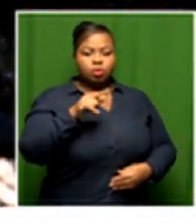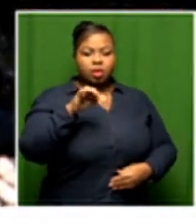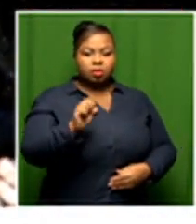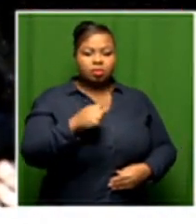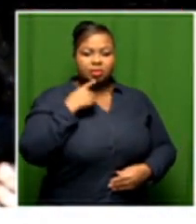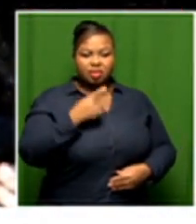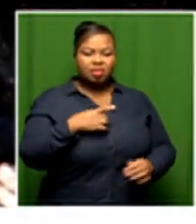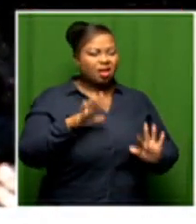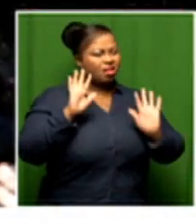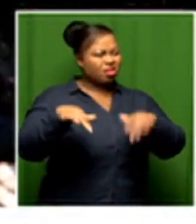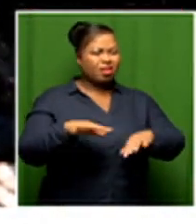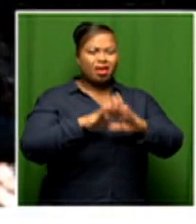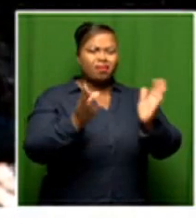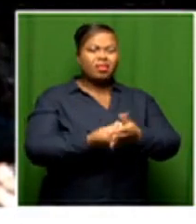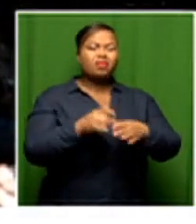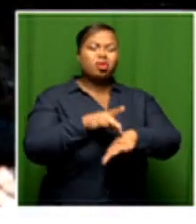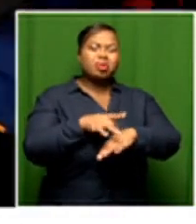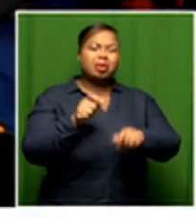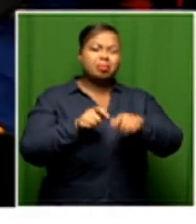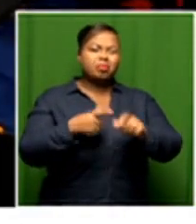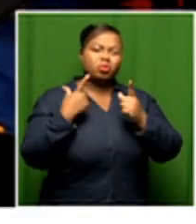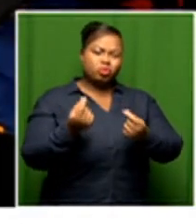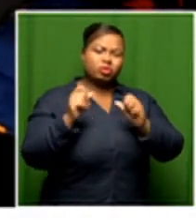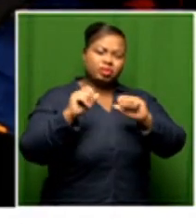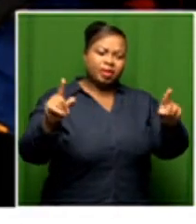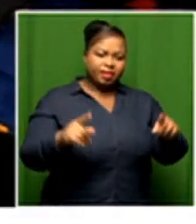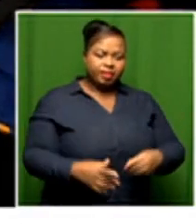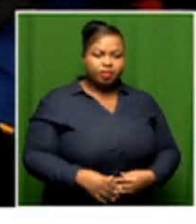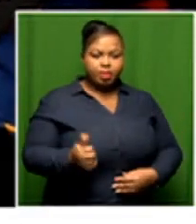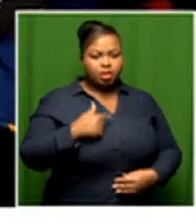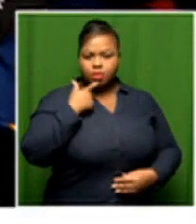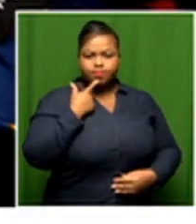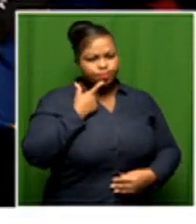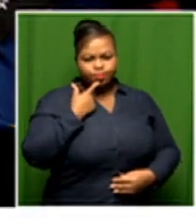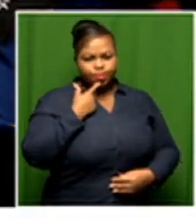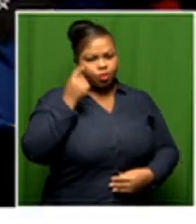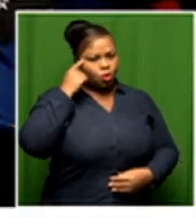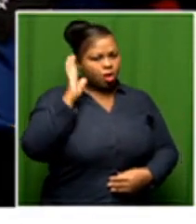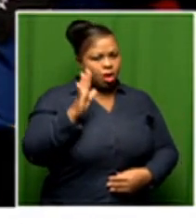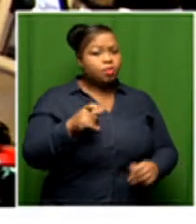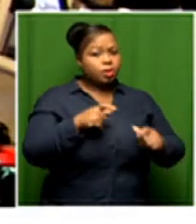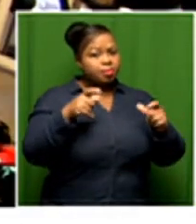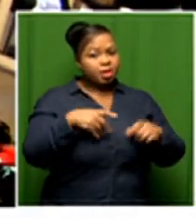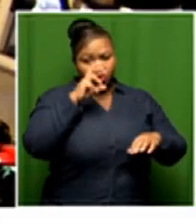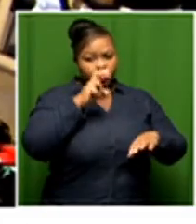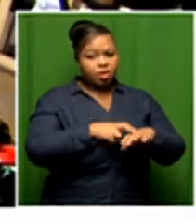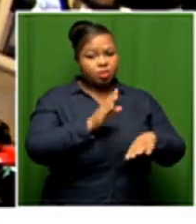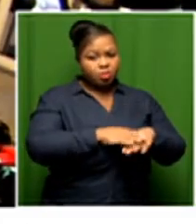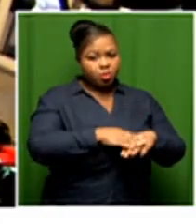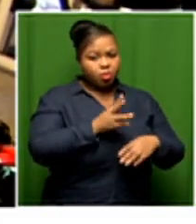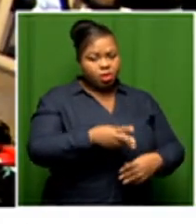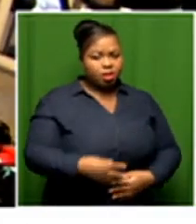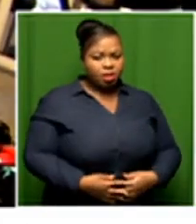no, let's just leave everything to the medical people, and then they'll see. And then we realized, you know what, there's going to be a big need. Maybe